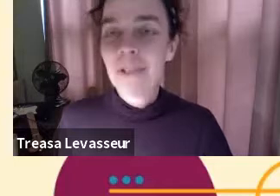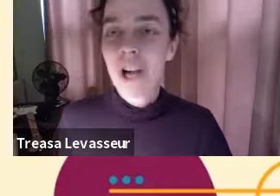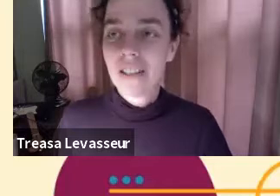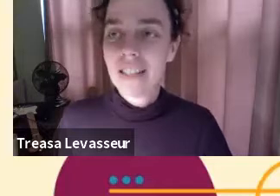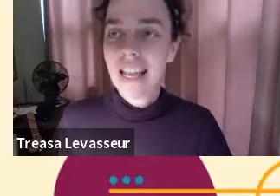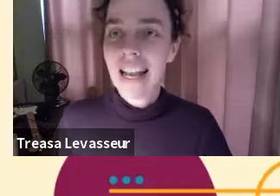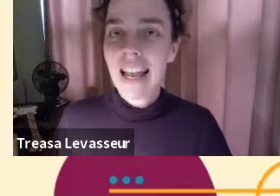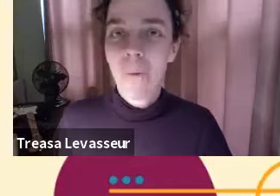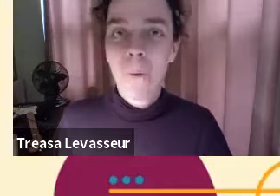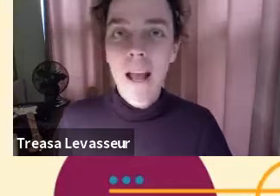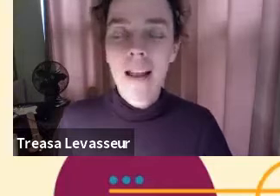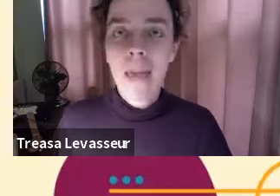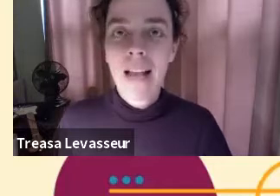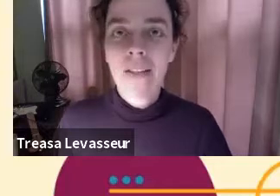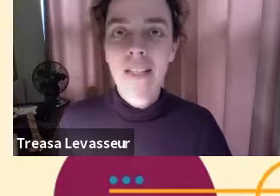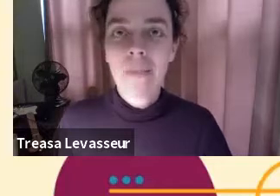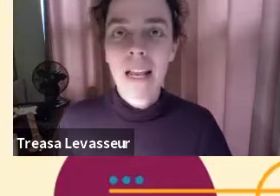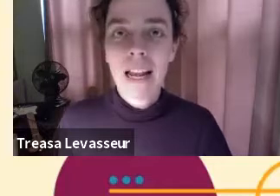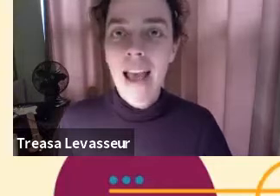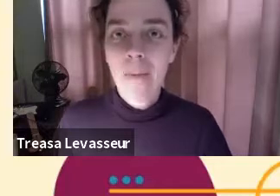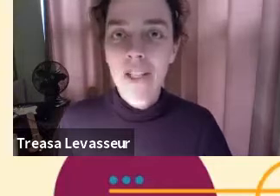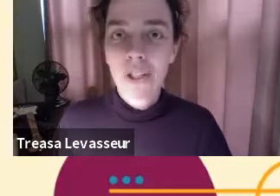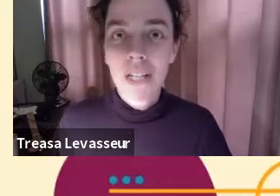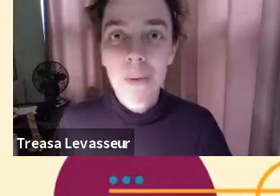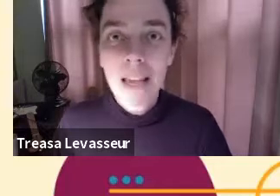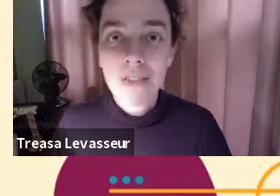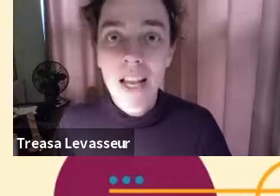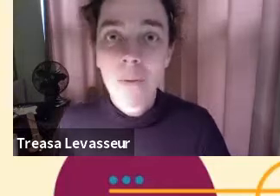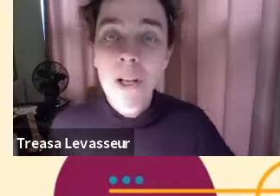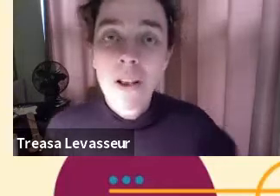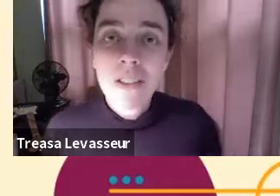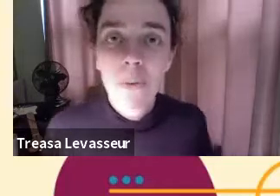Kim Charlson. What a panel this has been, and how much learning we